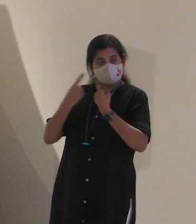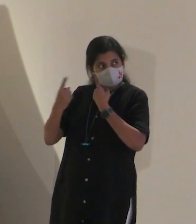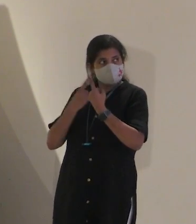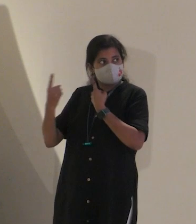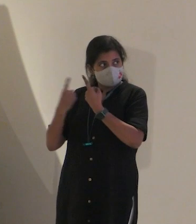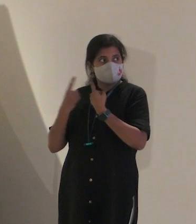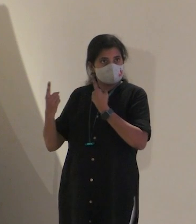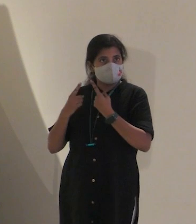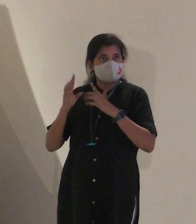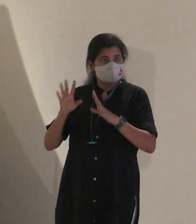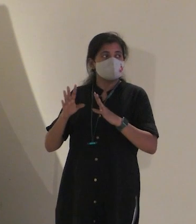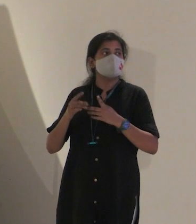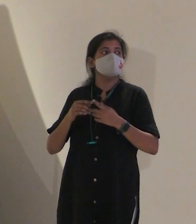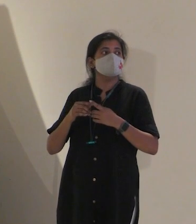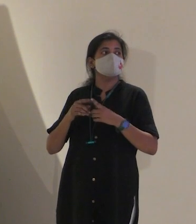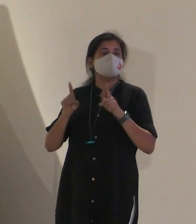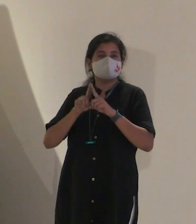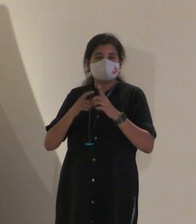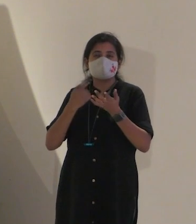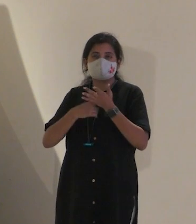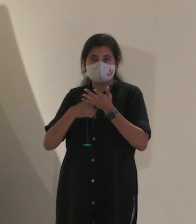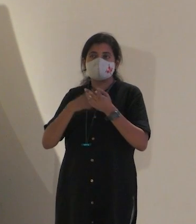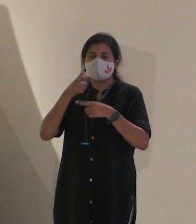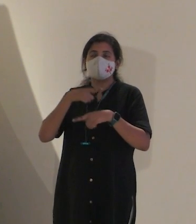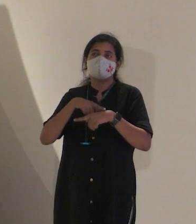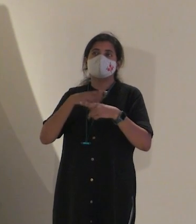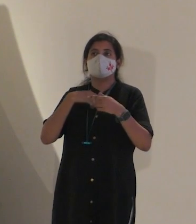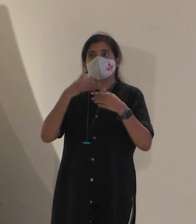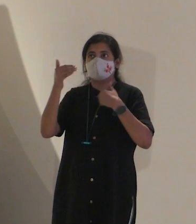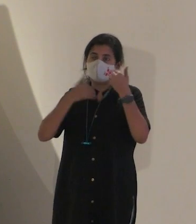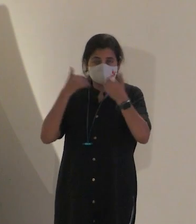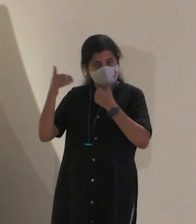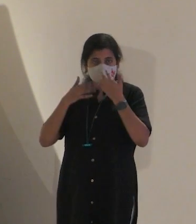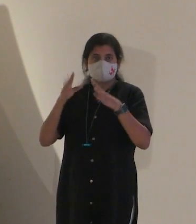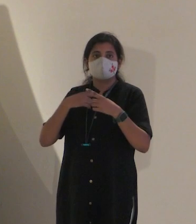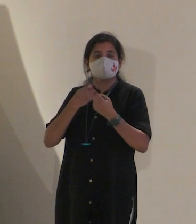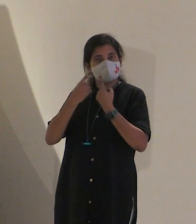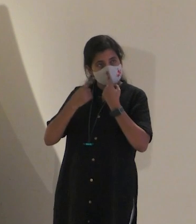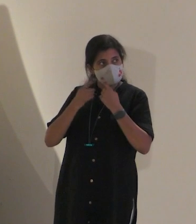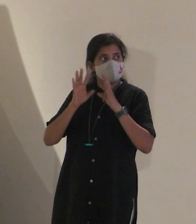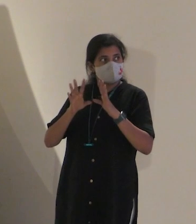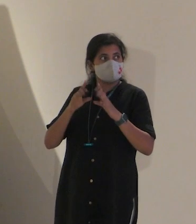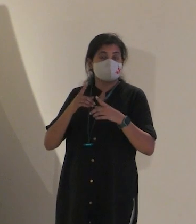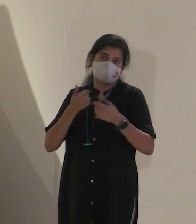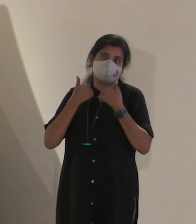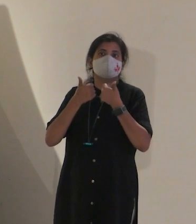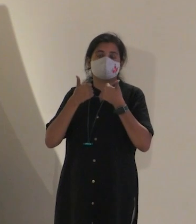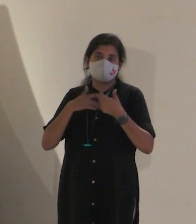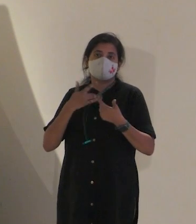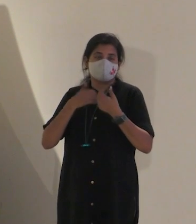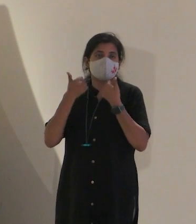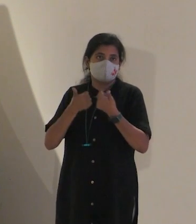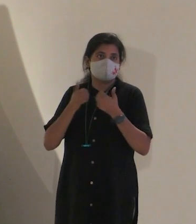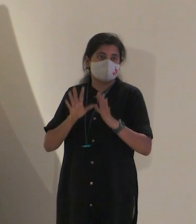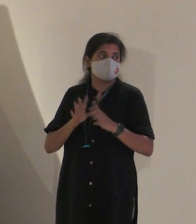into separate groups. They all come in and have interactive sessions which are highly interactive. So I think I will